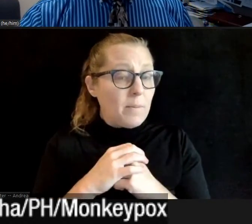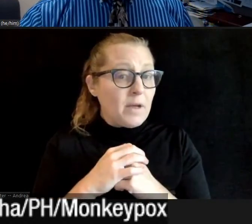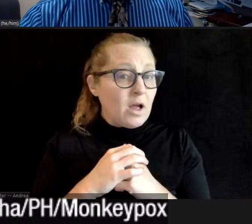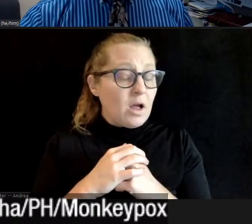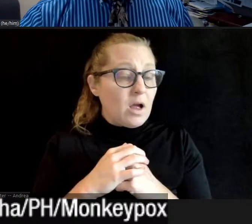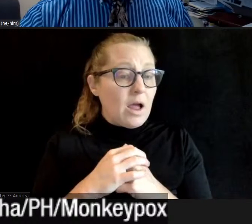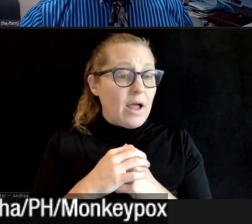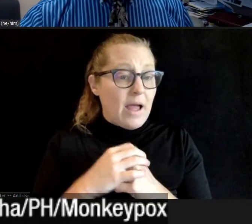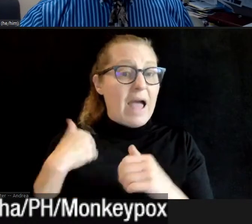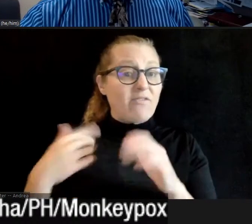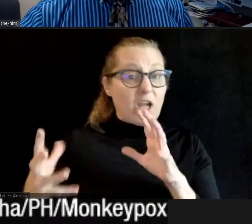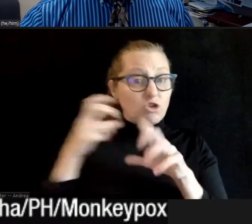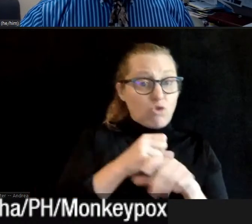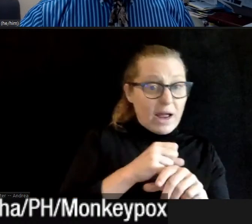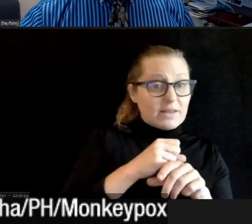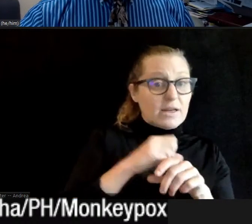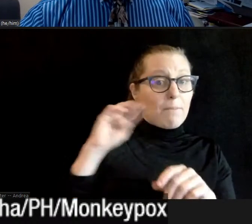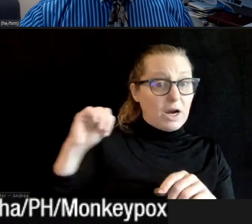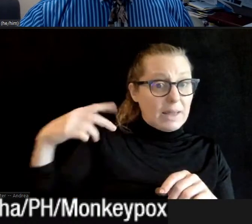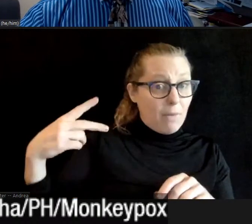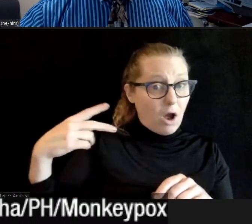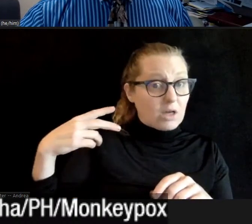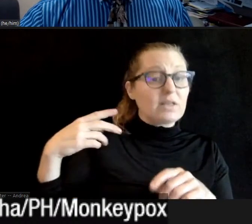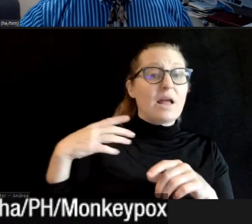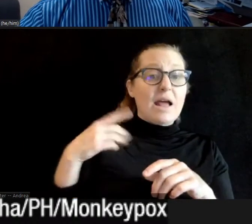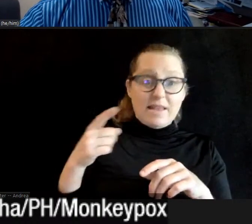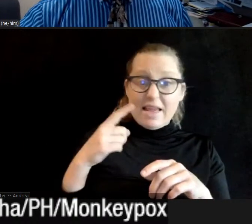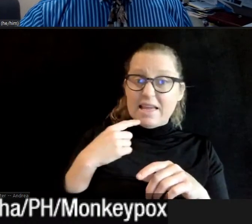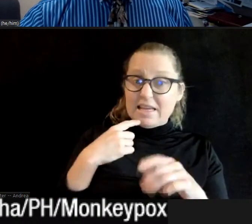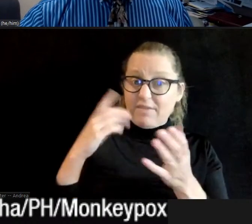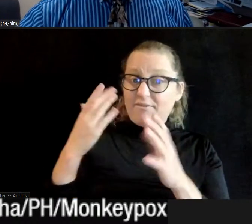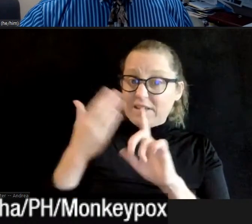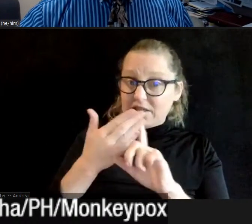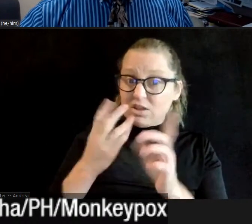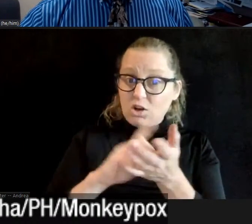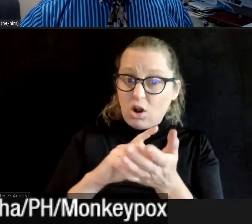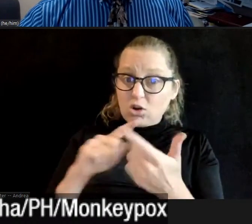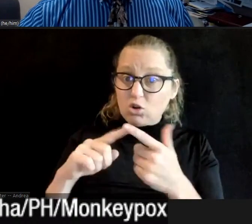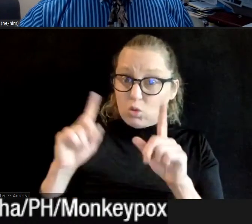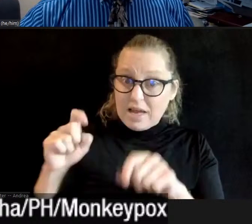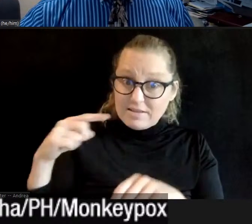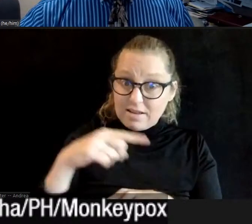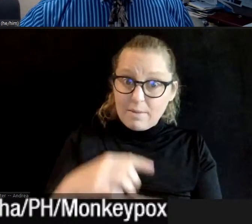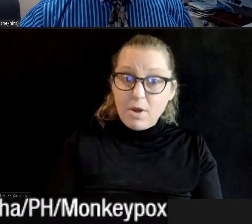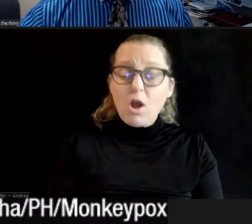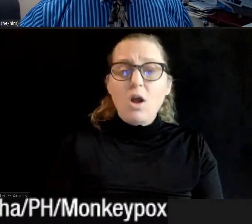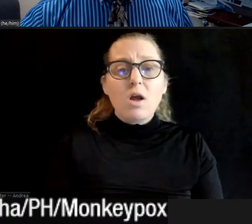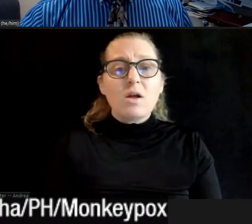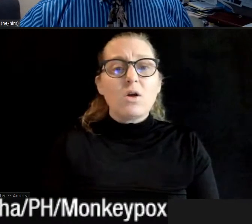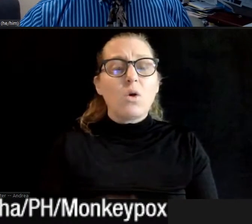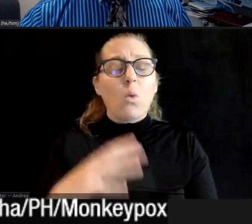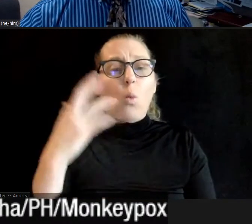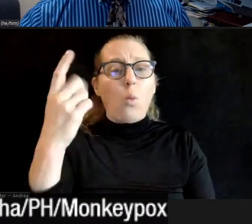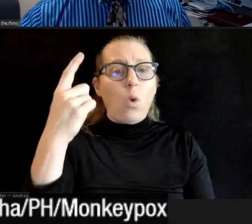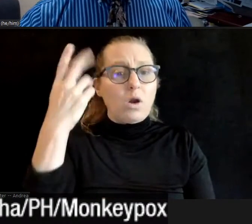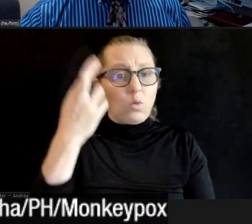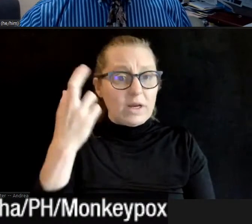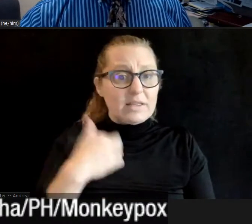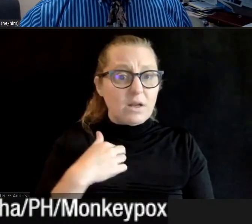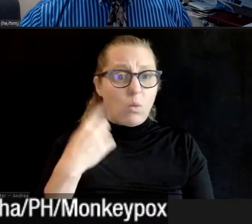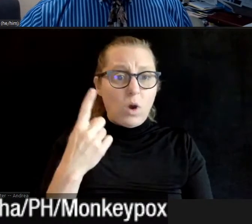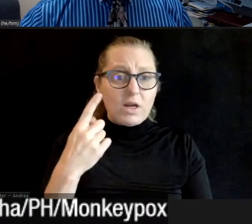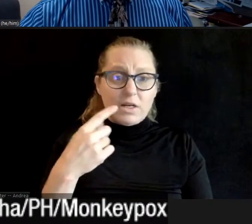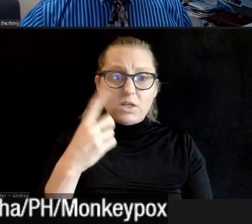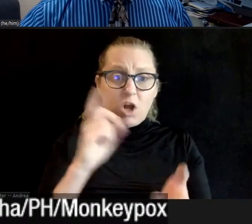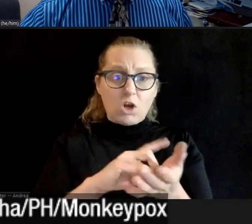have contracted monkeypox who said they had to convince their doctor to test them. One of the reasons one doctor gave is that